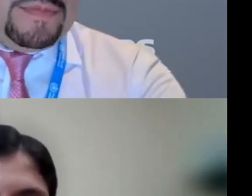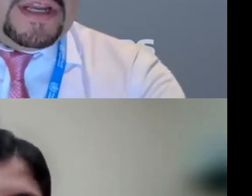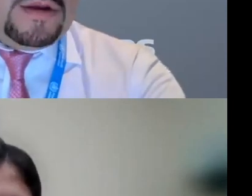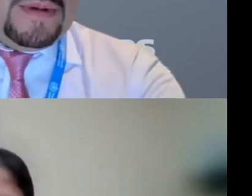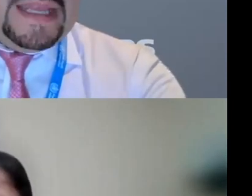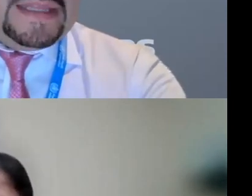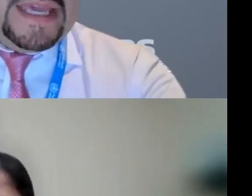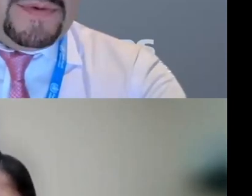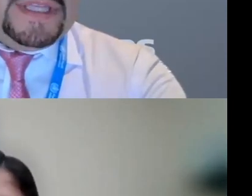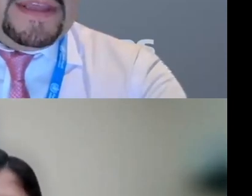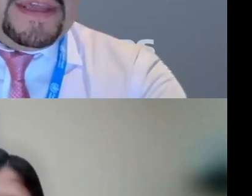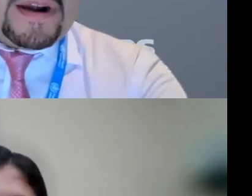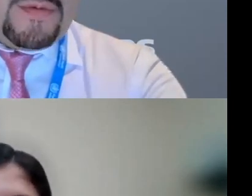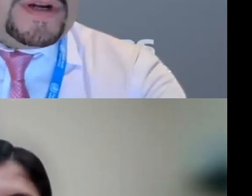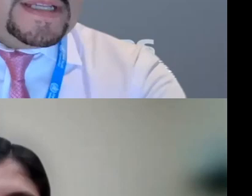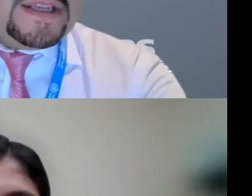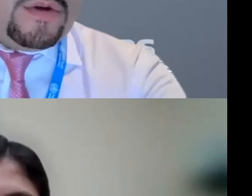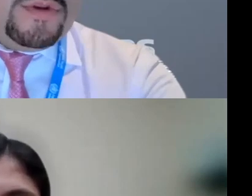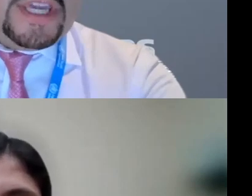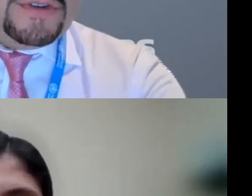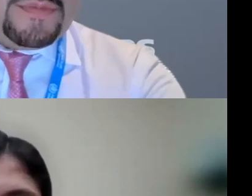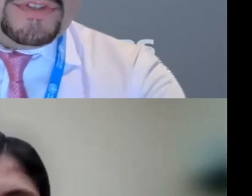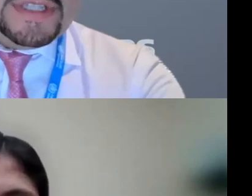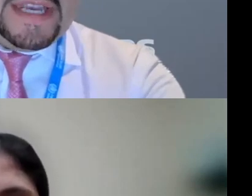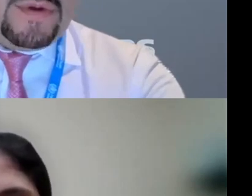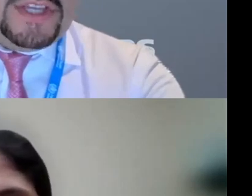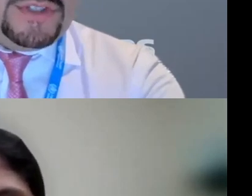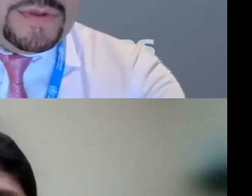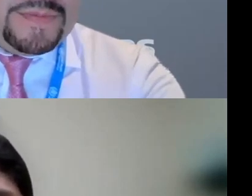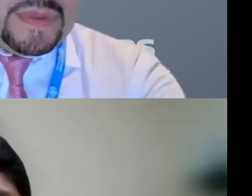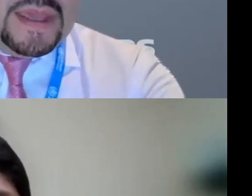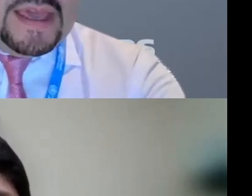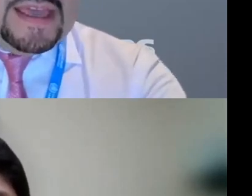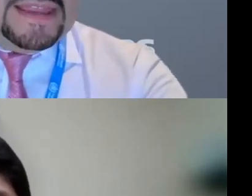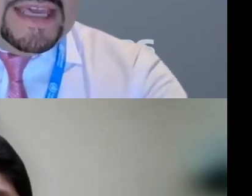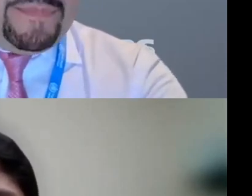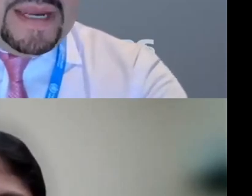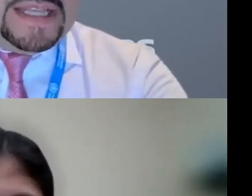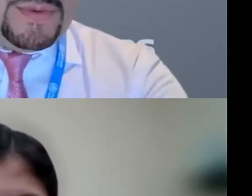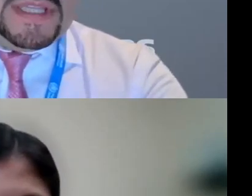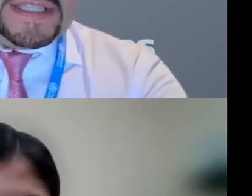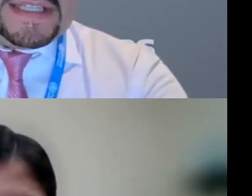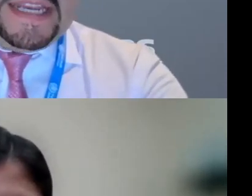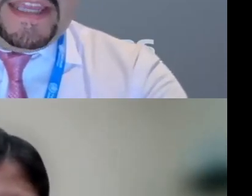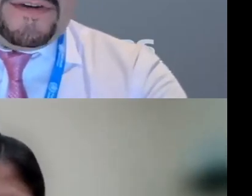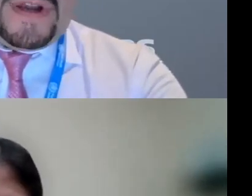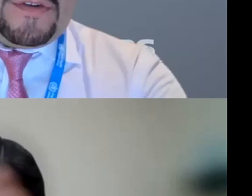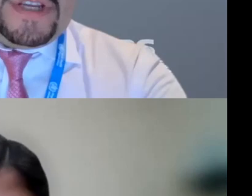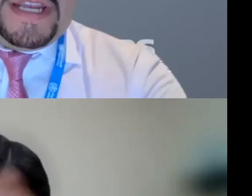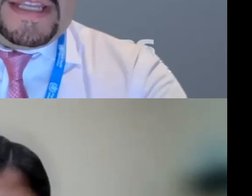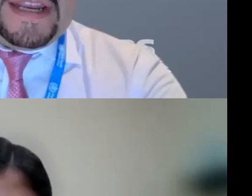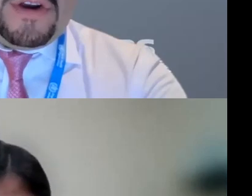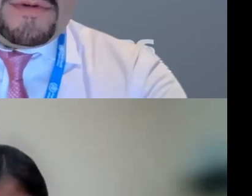capacity development, global health equity, DRR awareness, and communication approaches and education. The panelists will discuss the need of